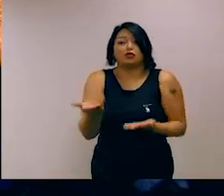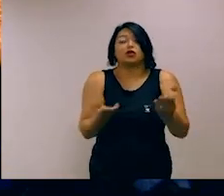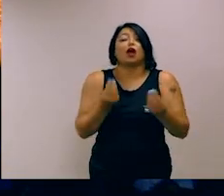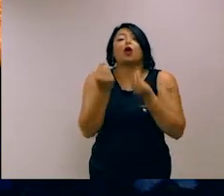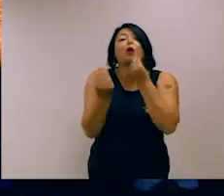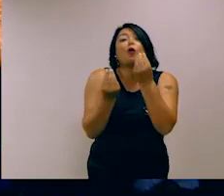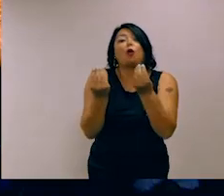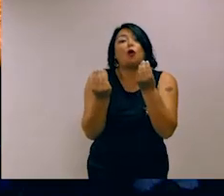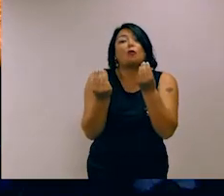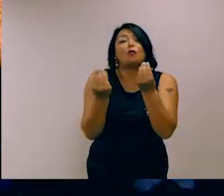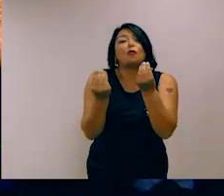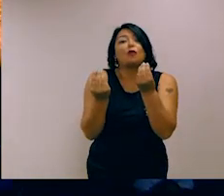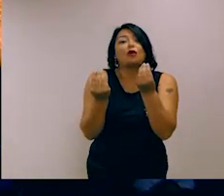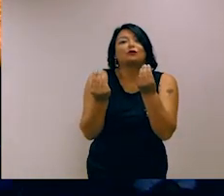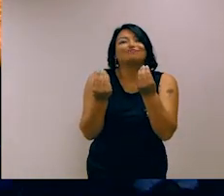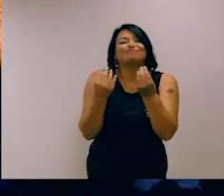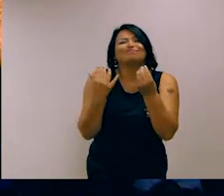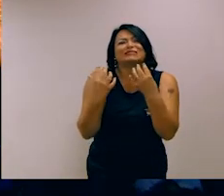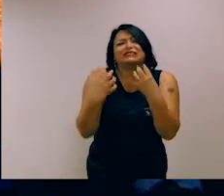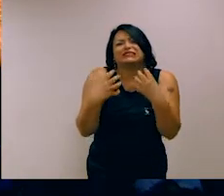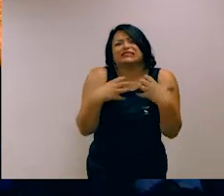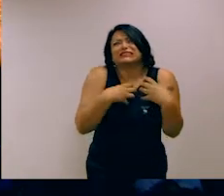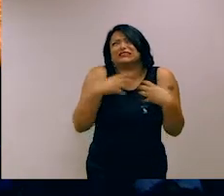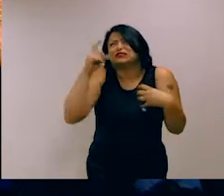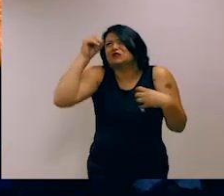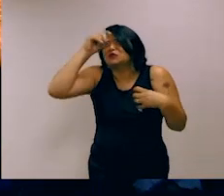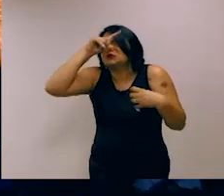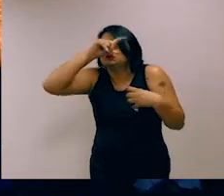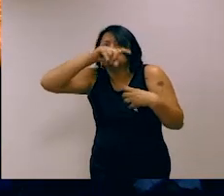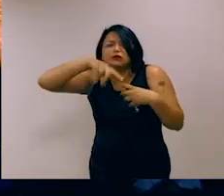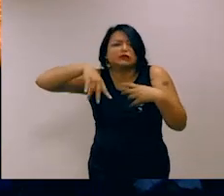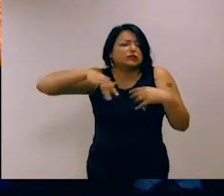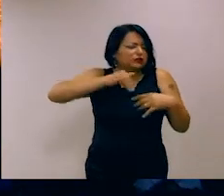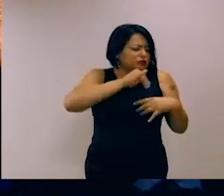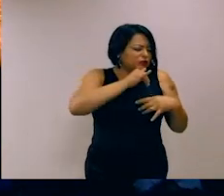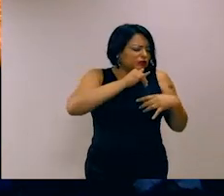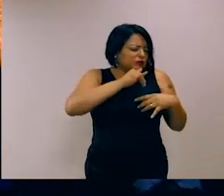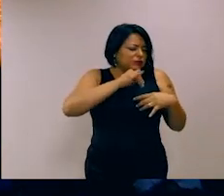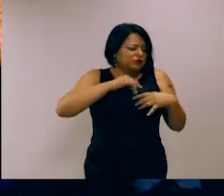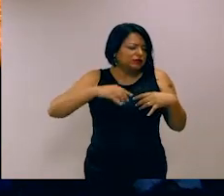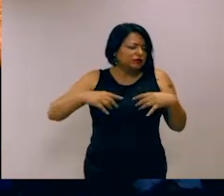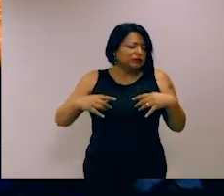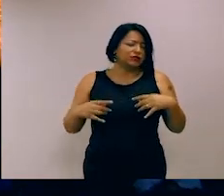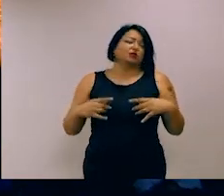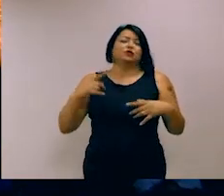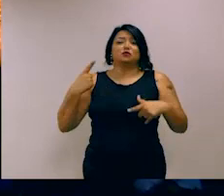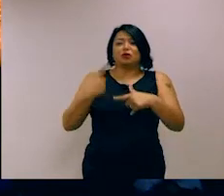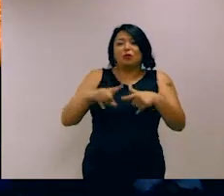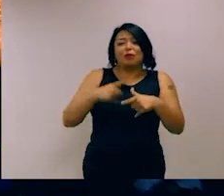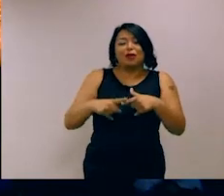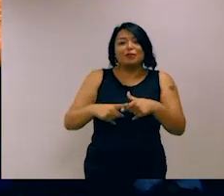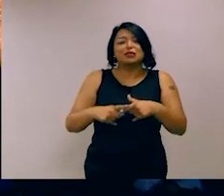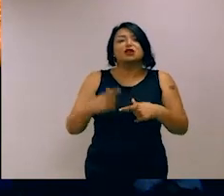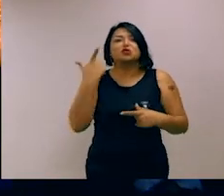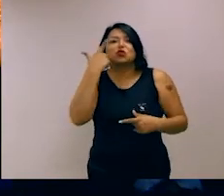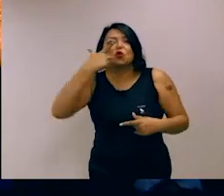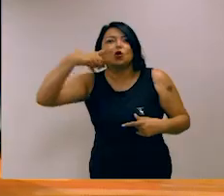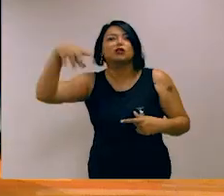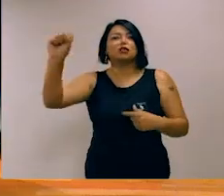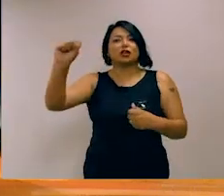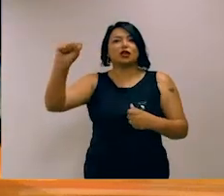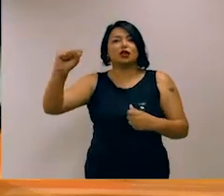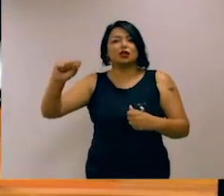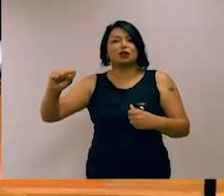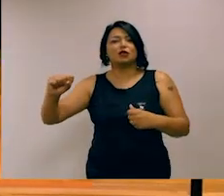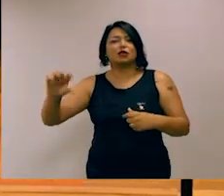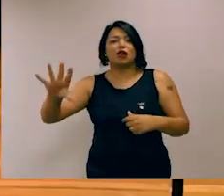destroyed rivers and the environment and cities. And they're going to explain how in the middle of chaos, they used what they